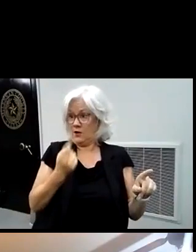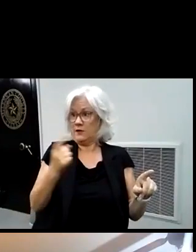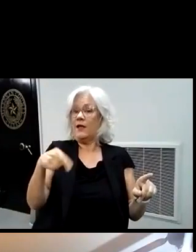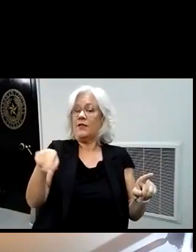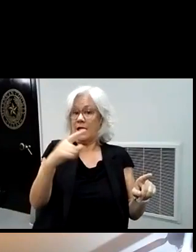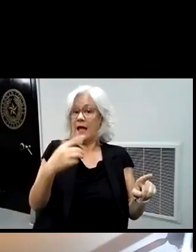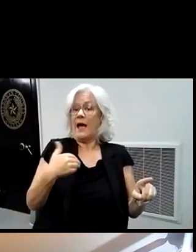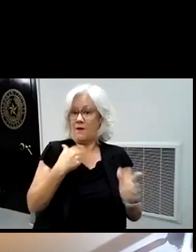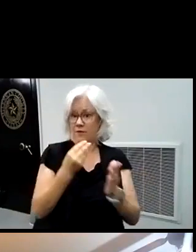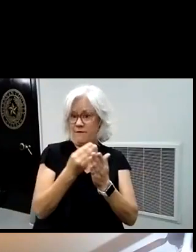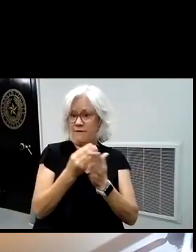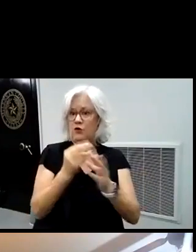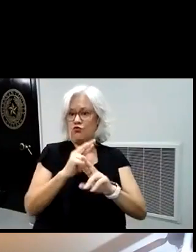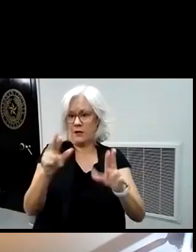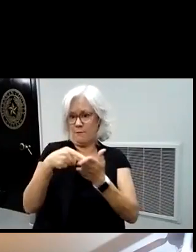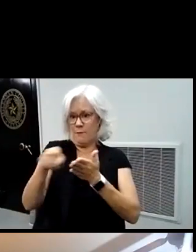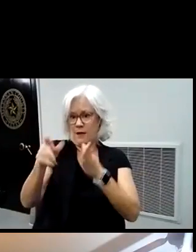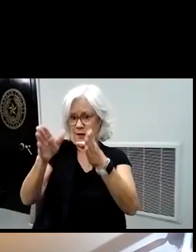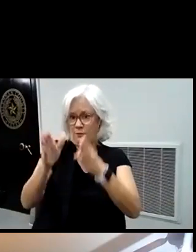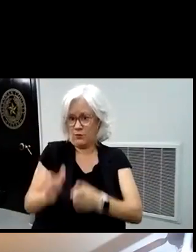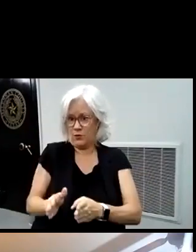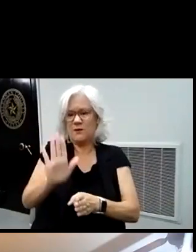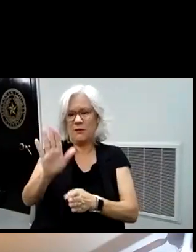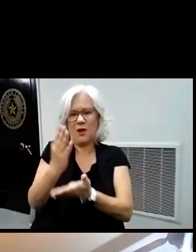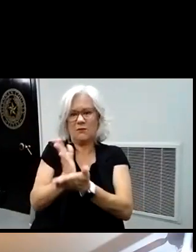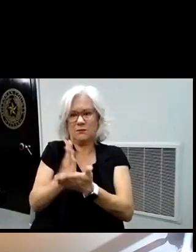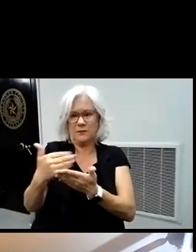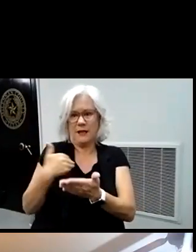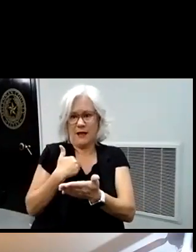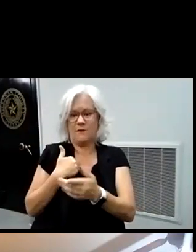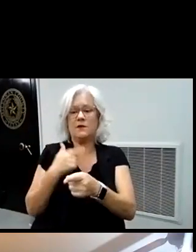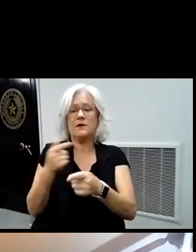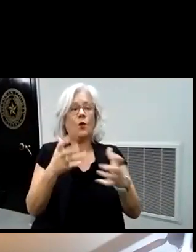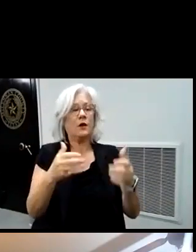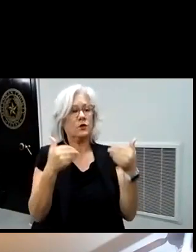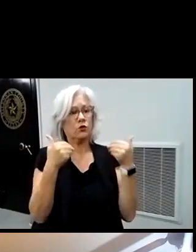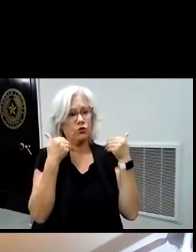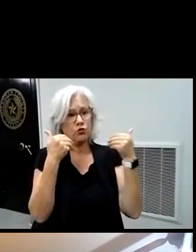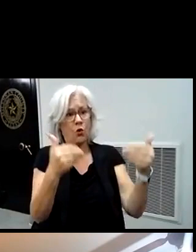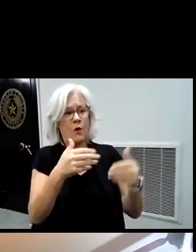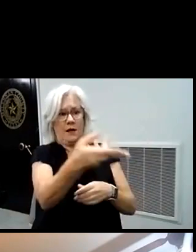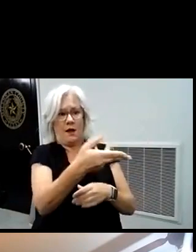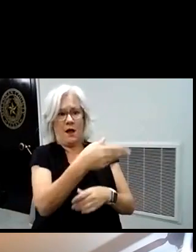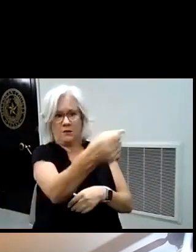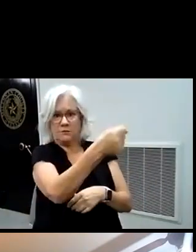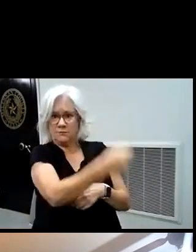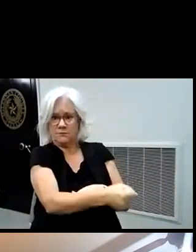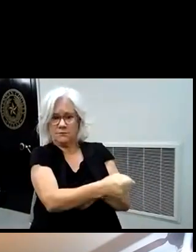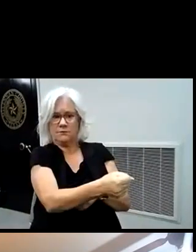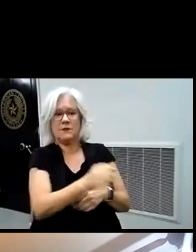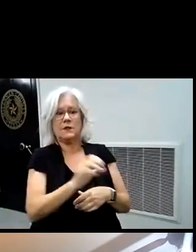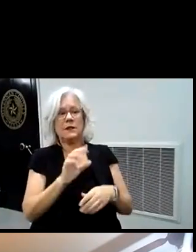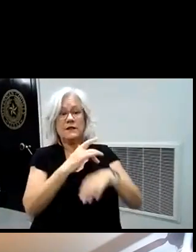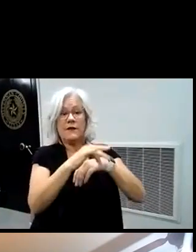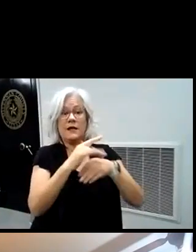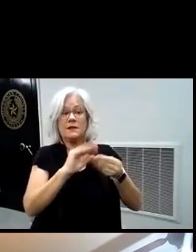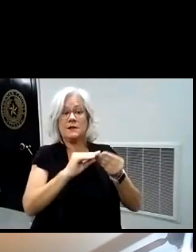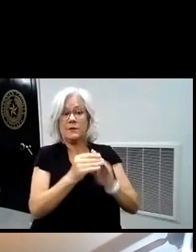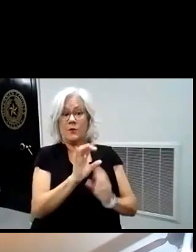the funds available within their budget monies, and so they would like the ability to fill this position. It's vacancy number 802.